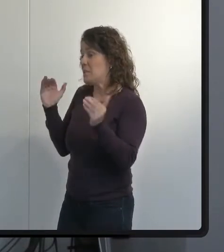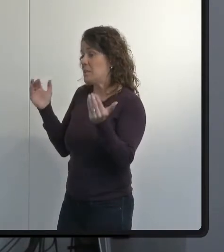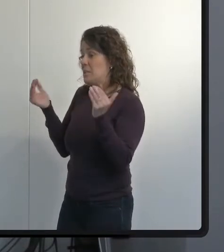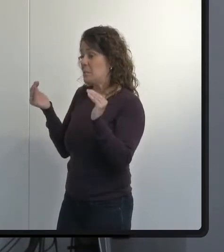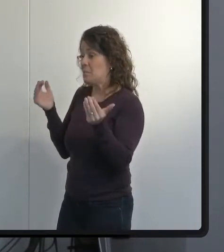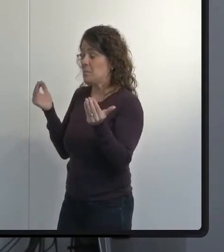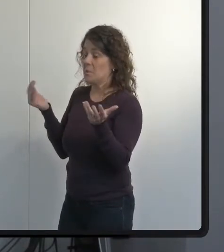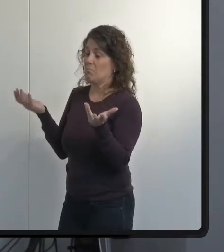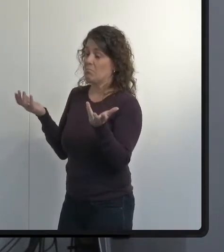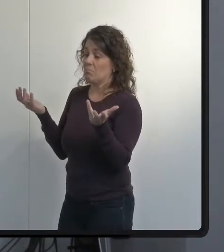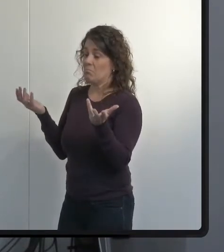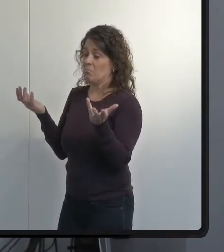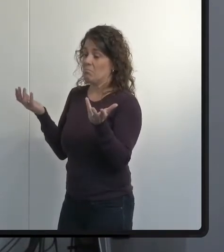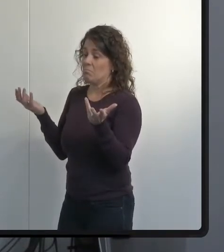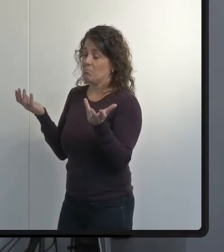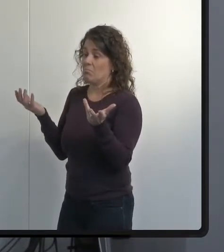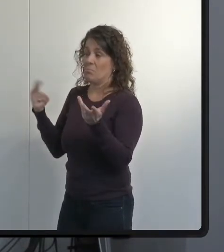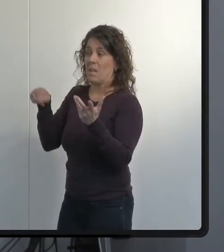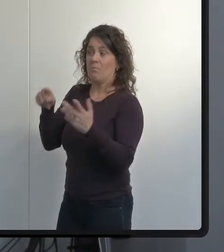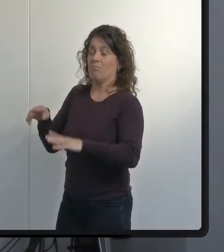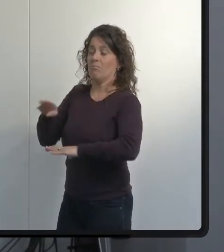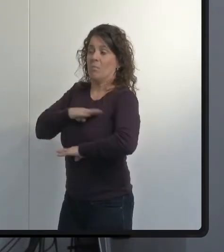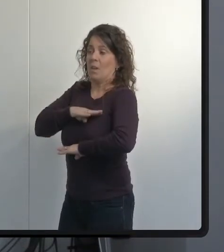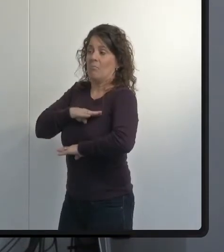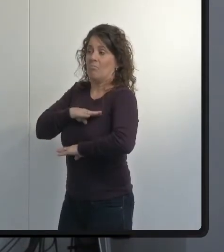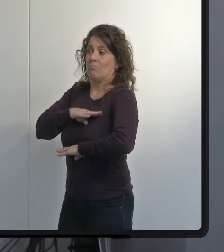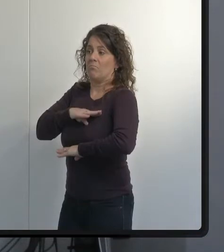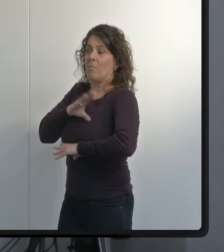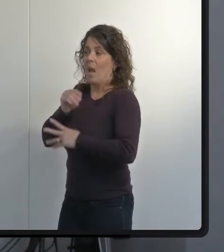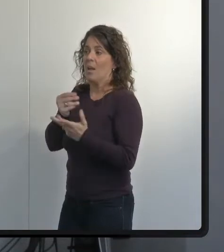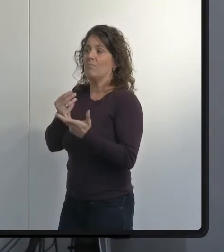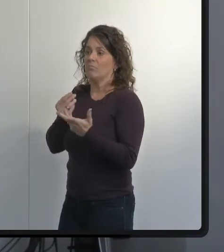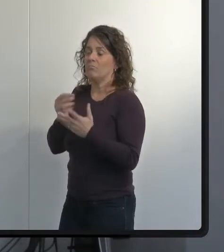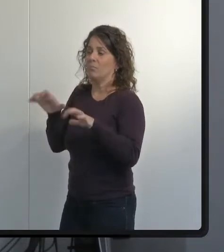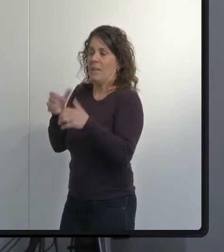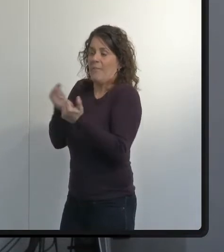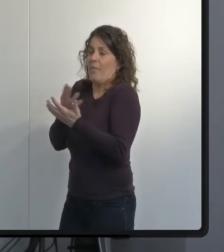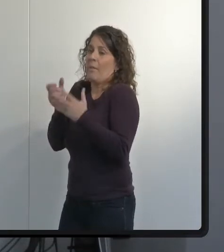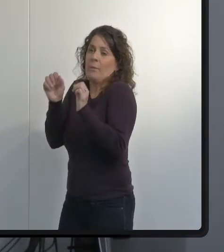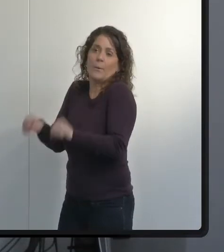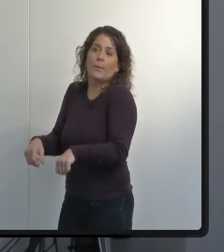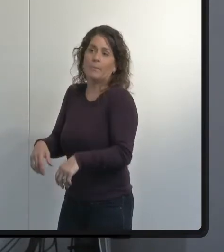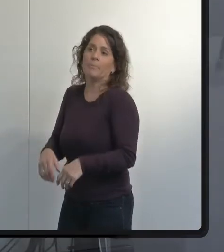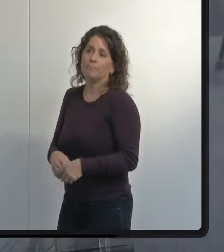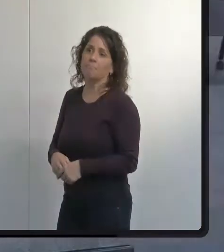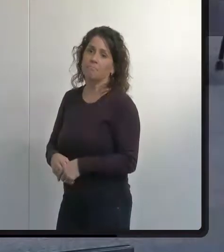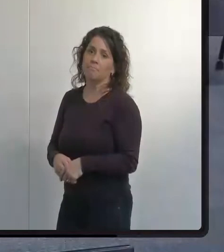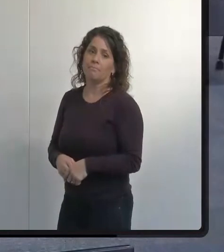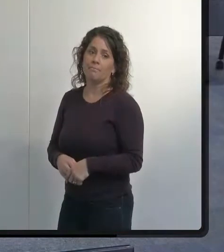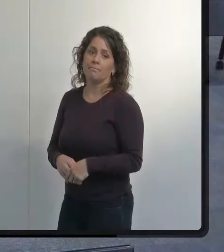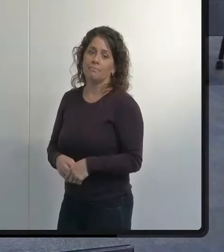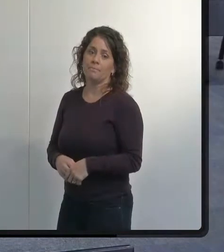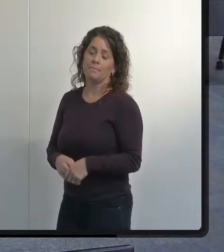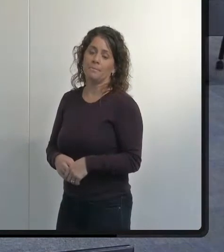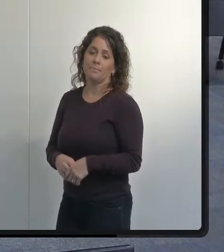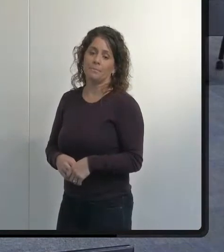based on what we were able to ascertain on Wednesday, it looks like they've taken appropriate measures with regards to that. All right, thank you very much.